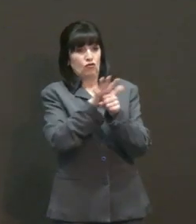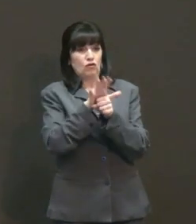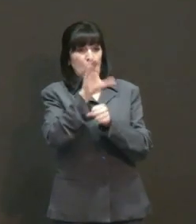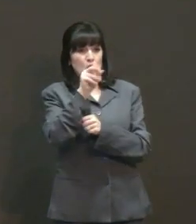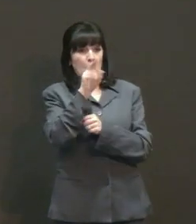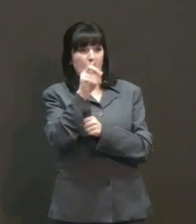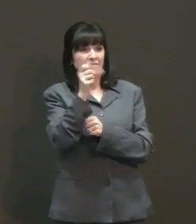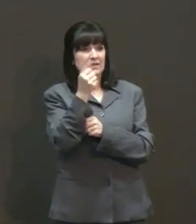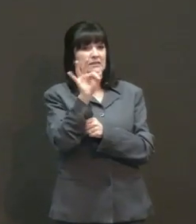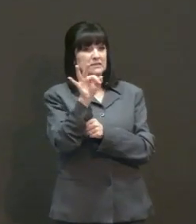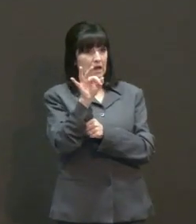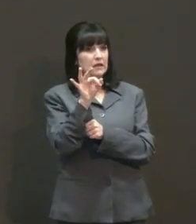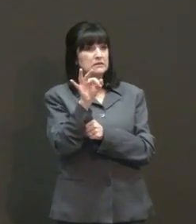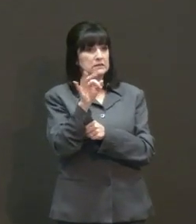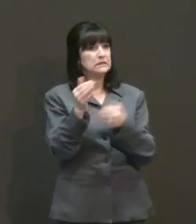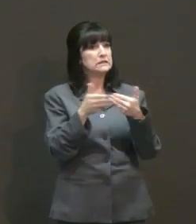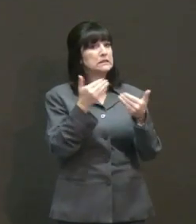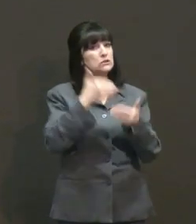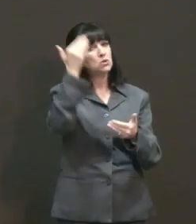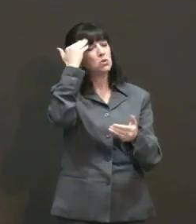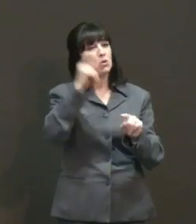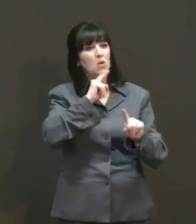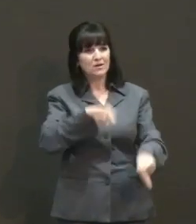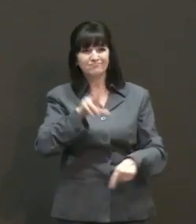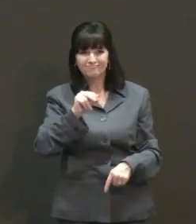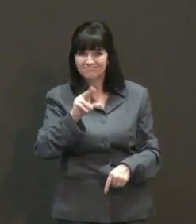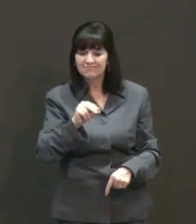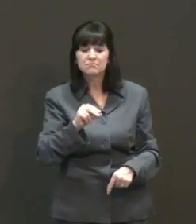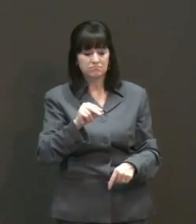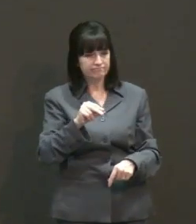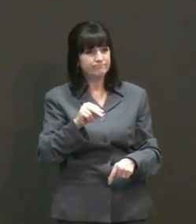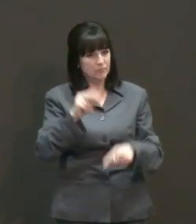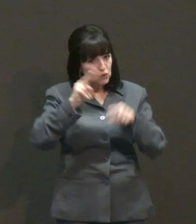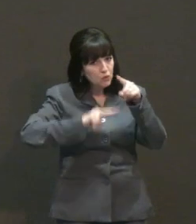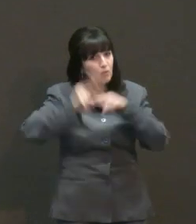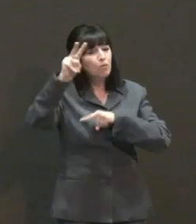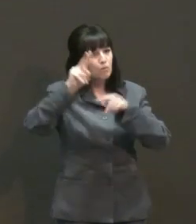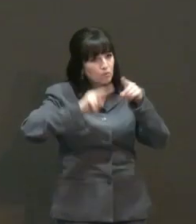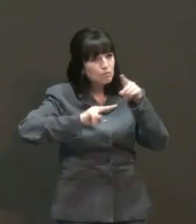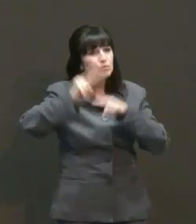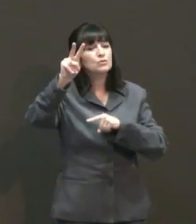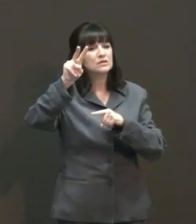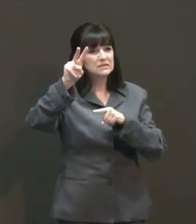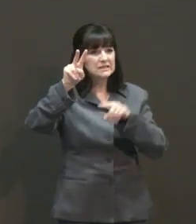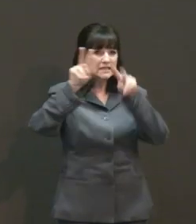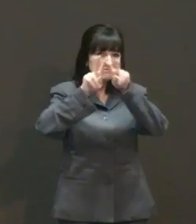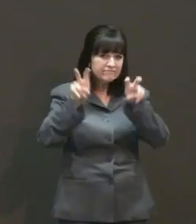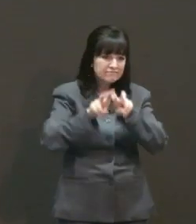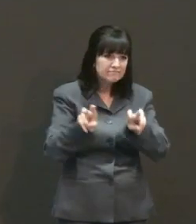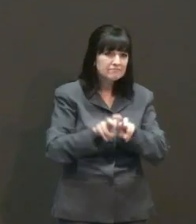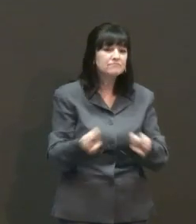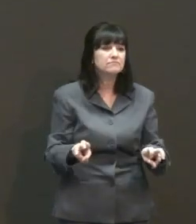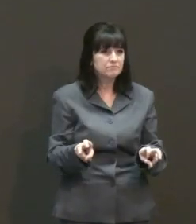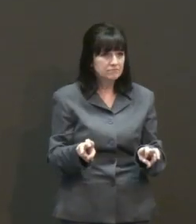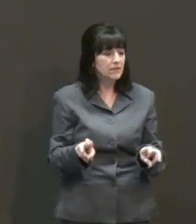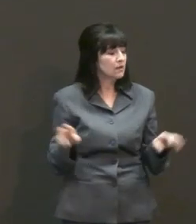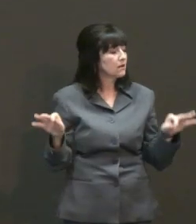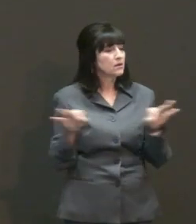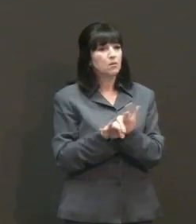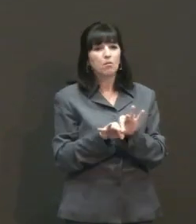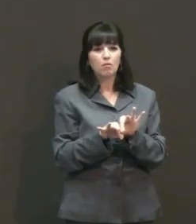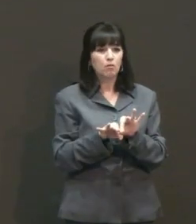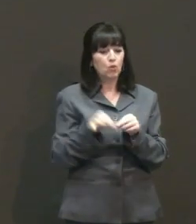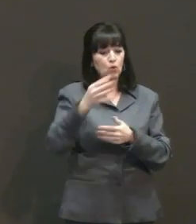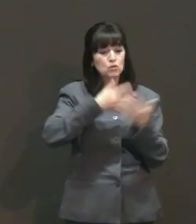say that I believe that the governor has taken a very strong approach to mitigation and social distancing.